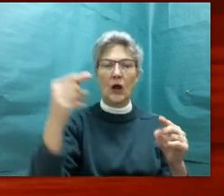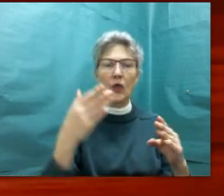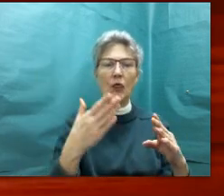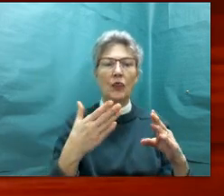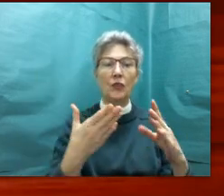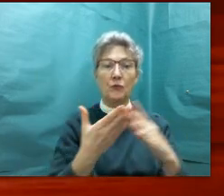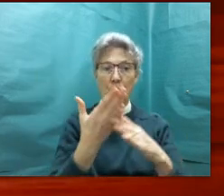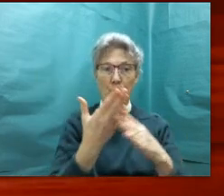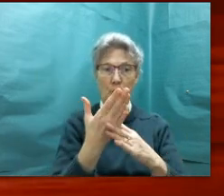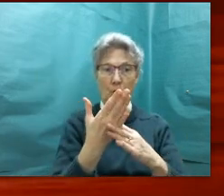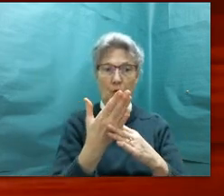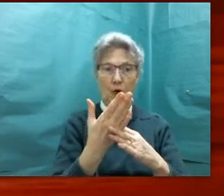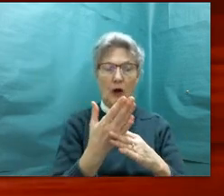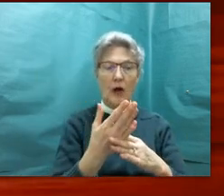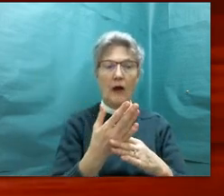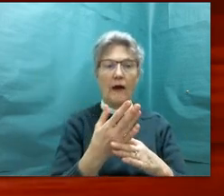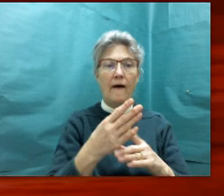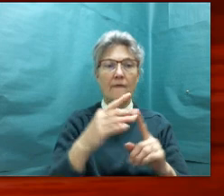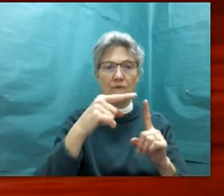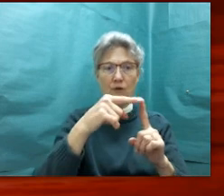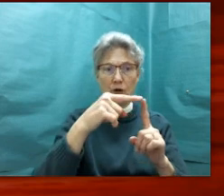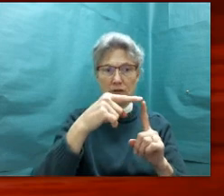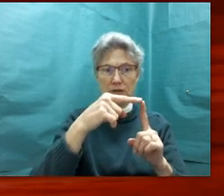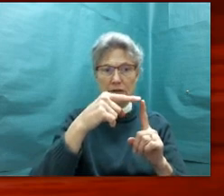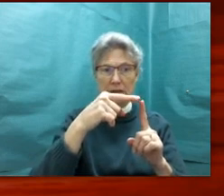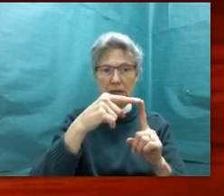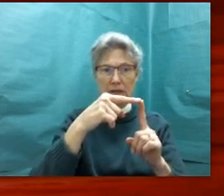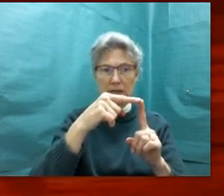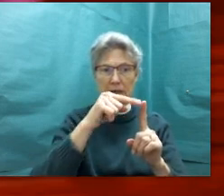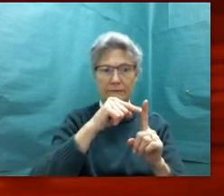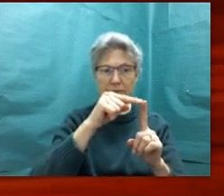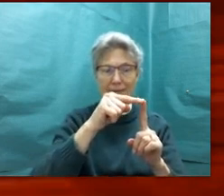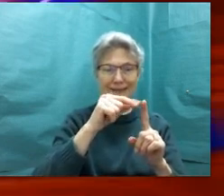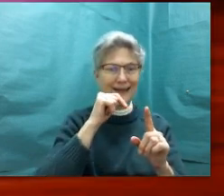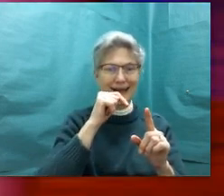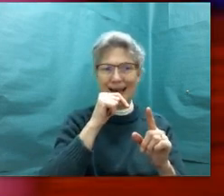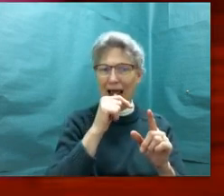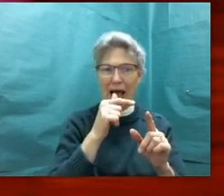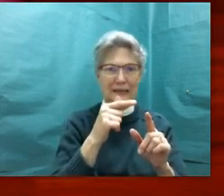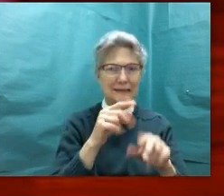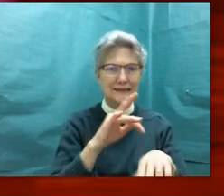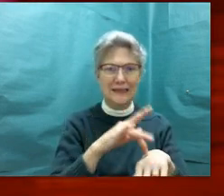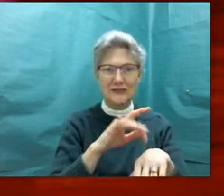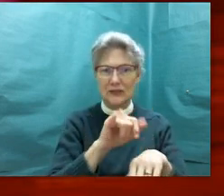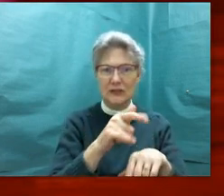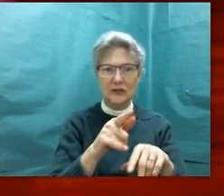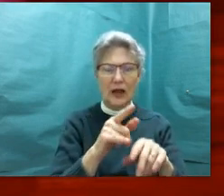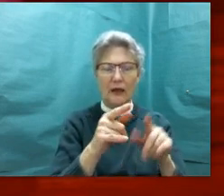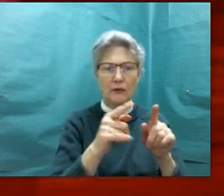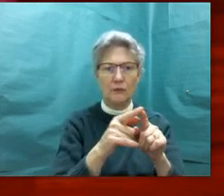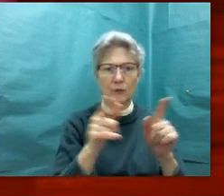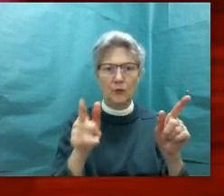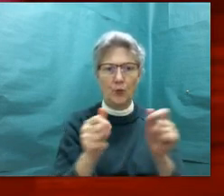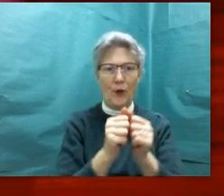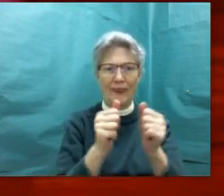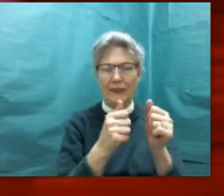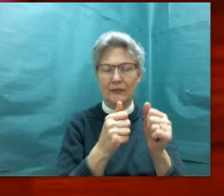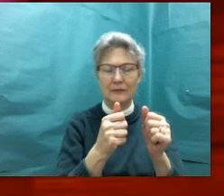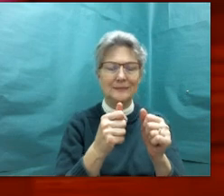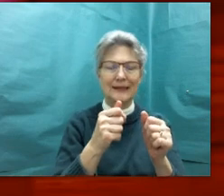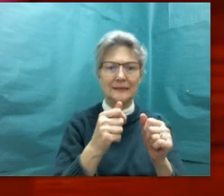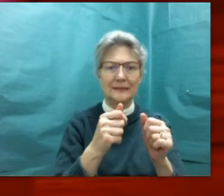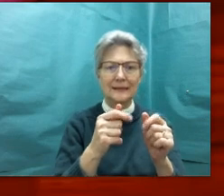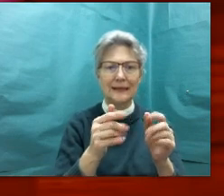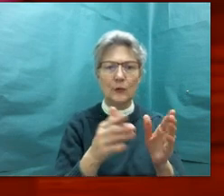of polygons that are not next to each other. Okay, so the vertices aren't necessarily next to each other. So if you picture, thinking of a square here, just a